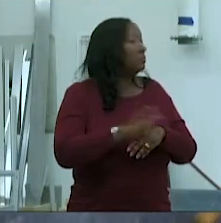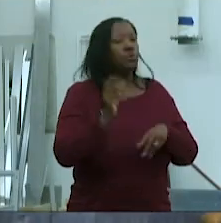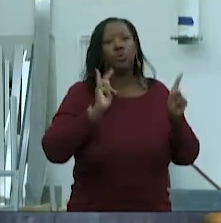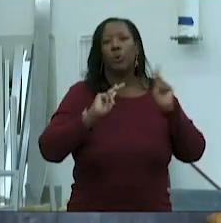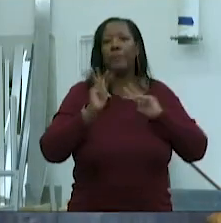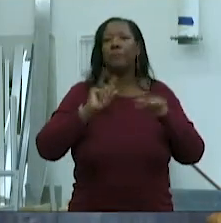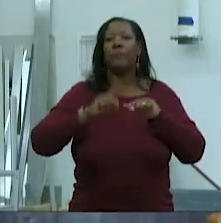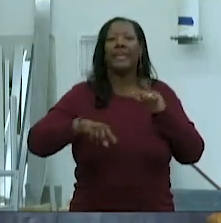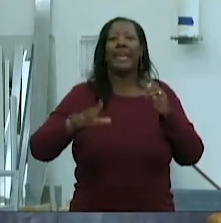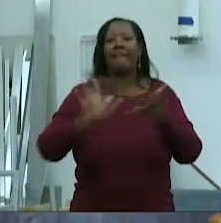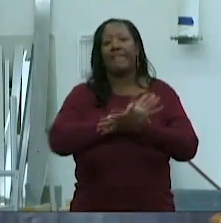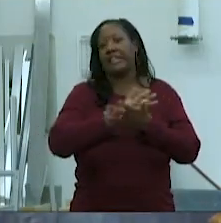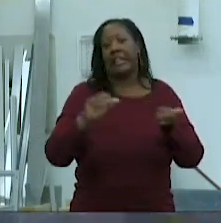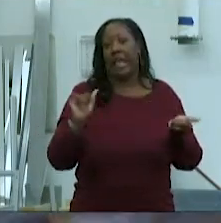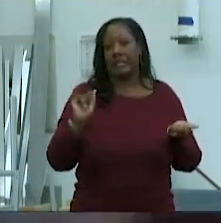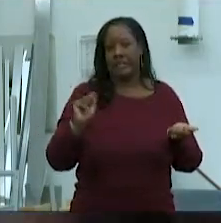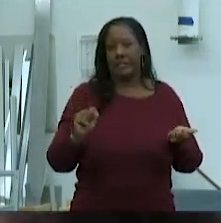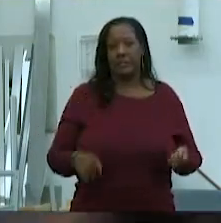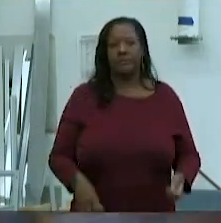and vandalize it, basically.